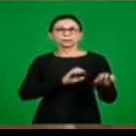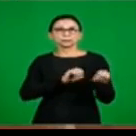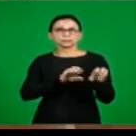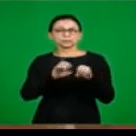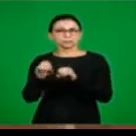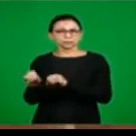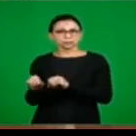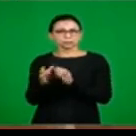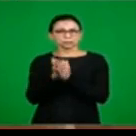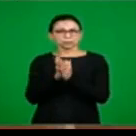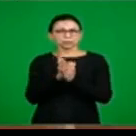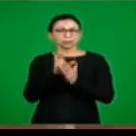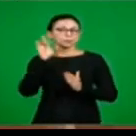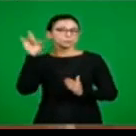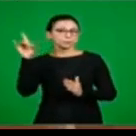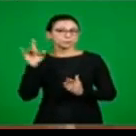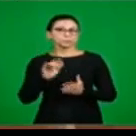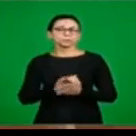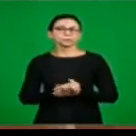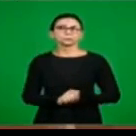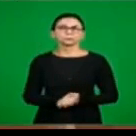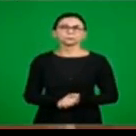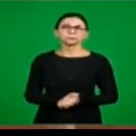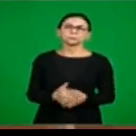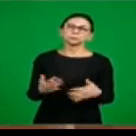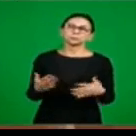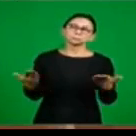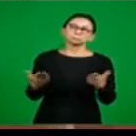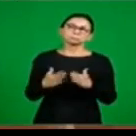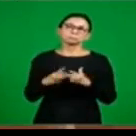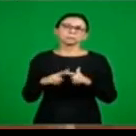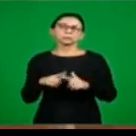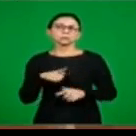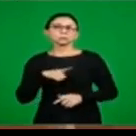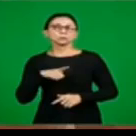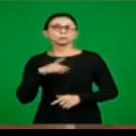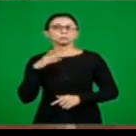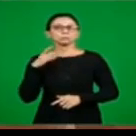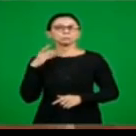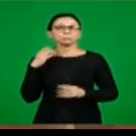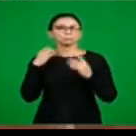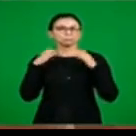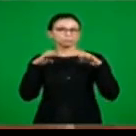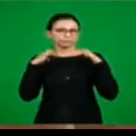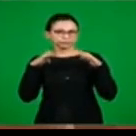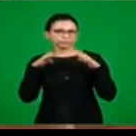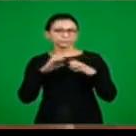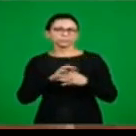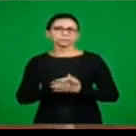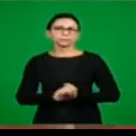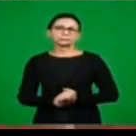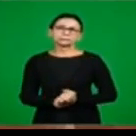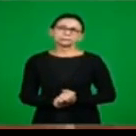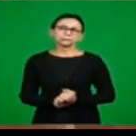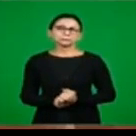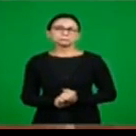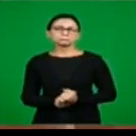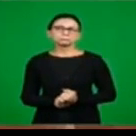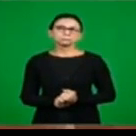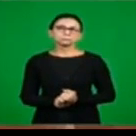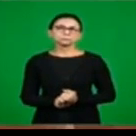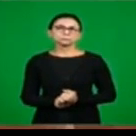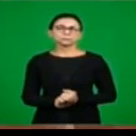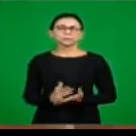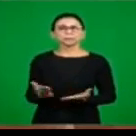time. The church has lived in a certain way, a gospel to a